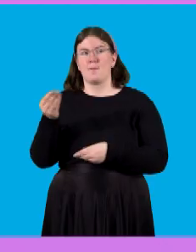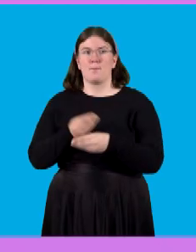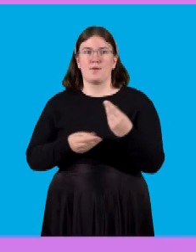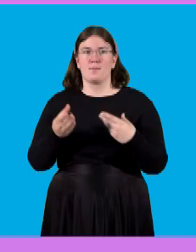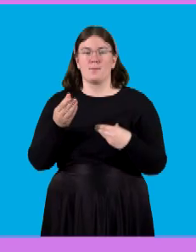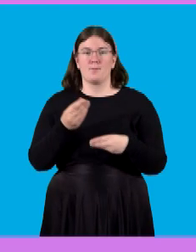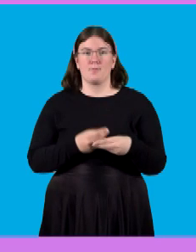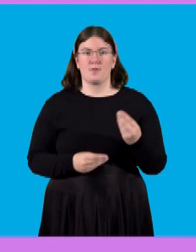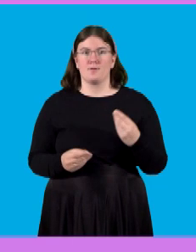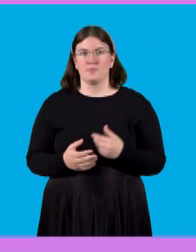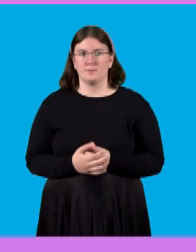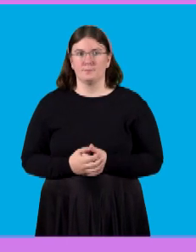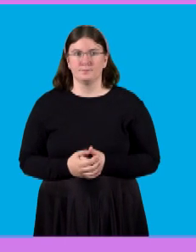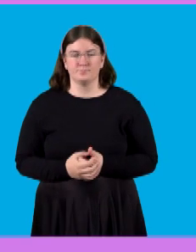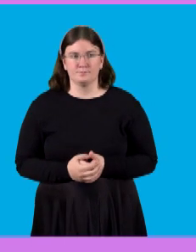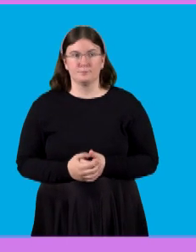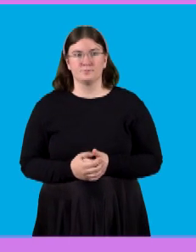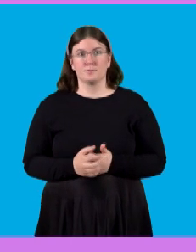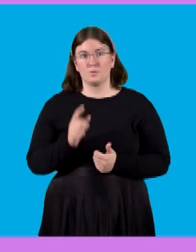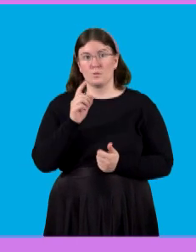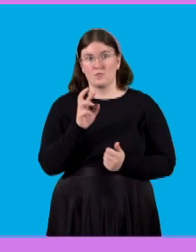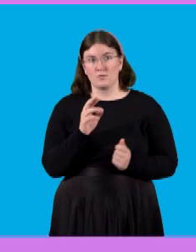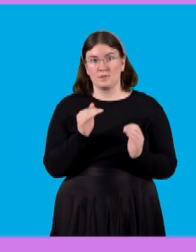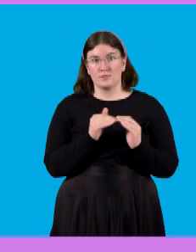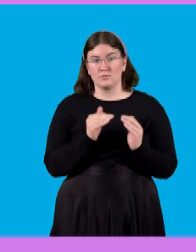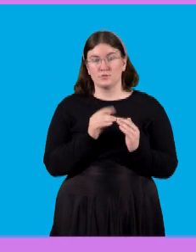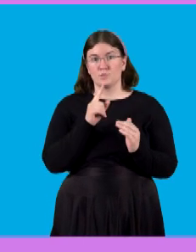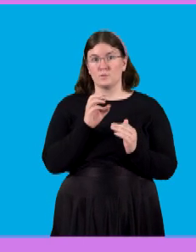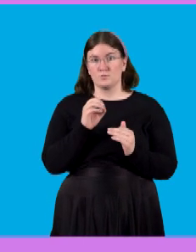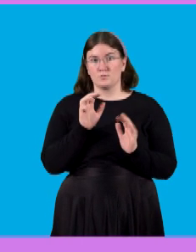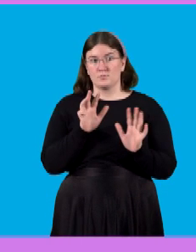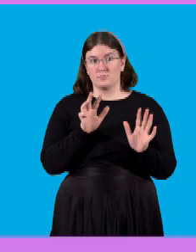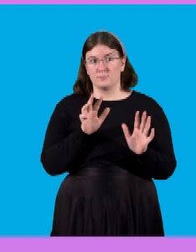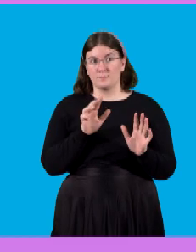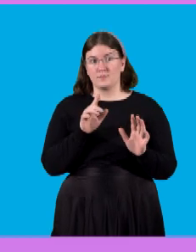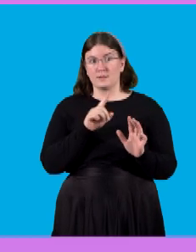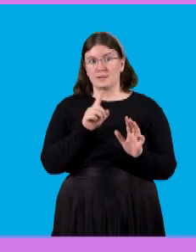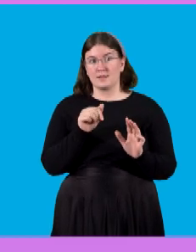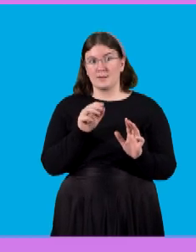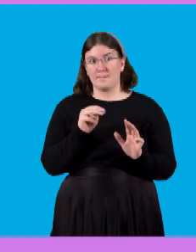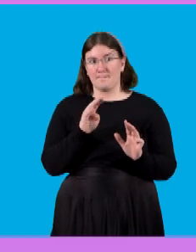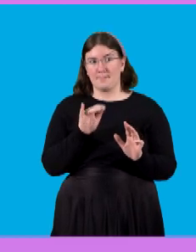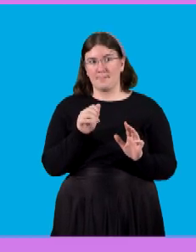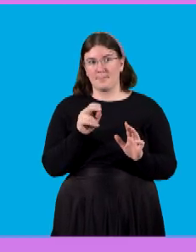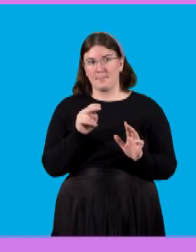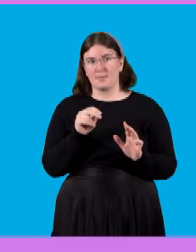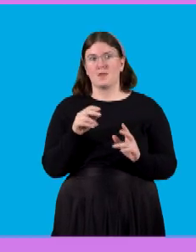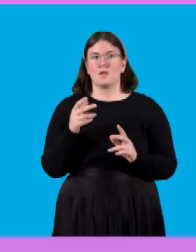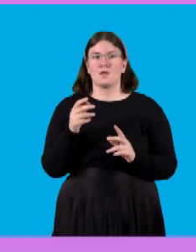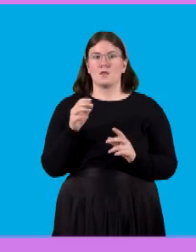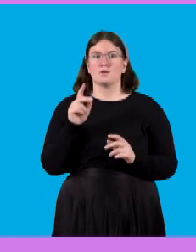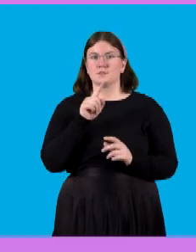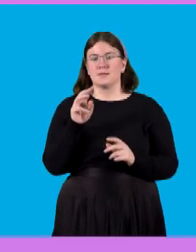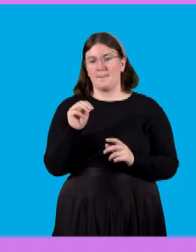the South African rand, the ZAR. So 1 rand equals 109 Zambian kwacha, as indicated here. Then also 1